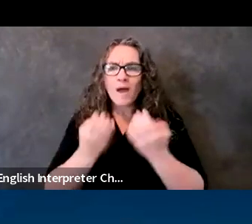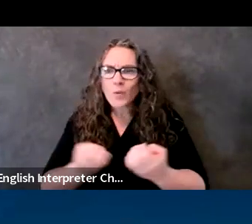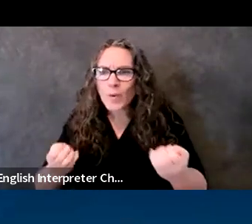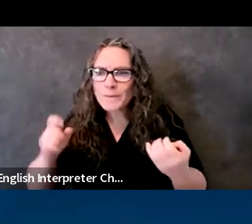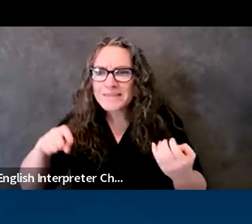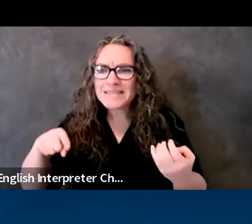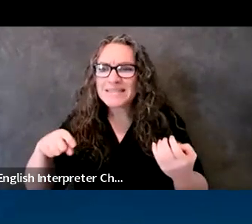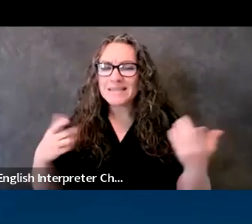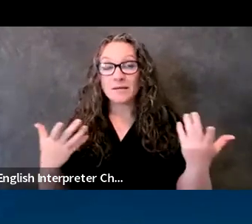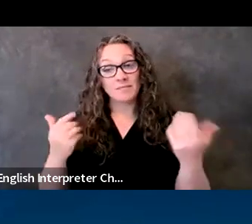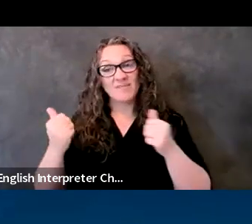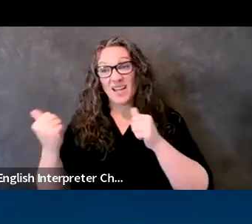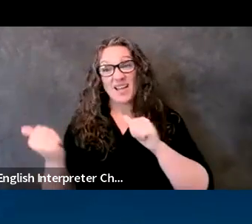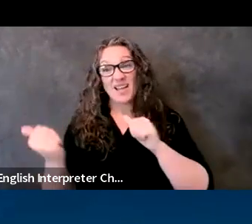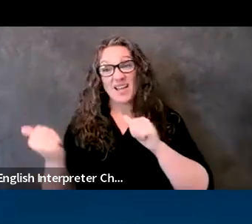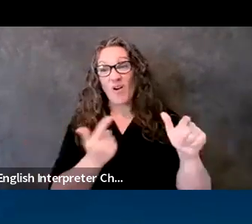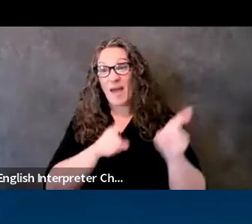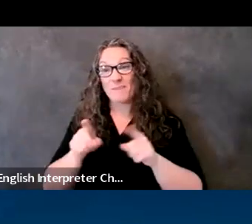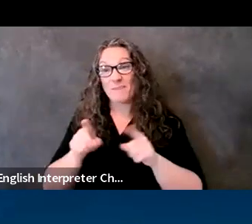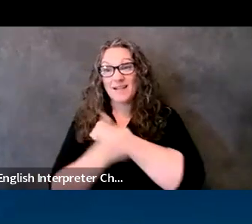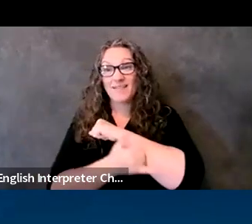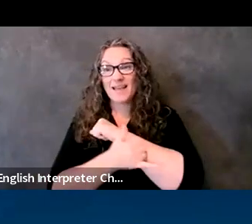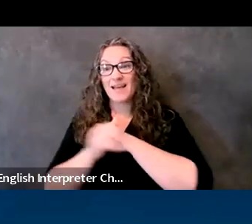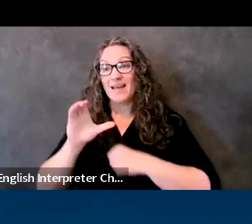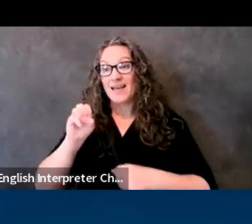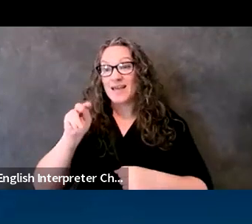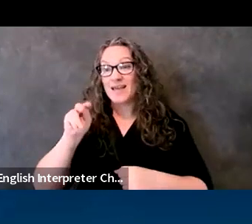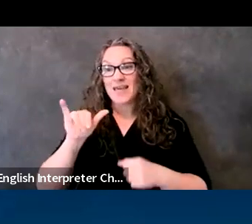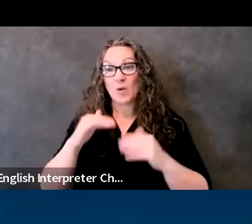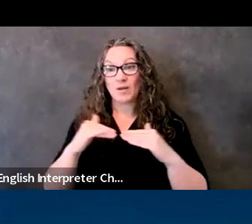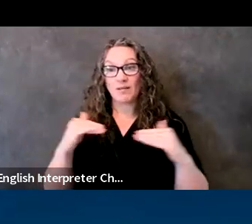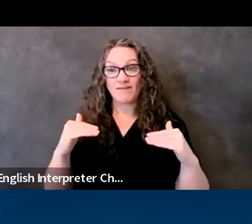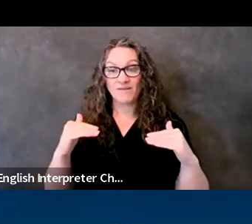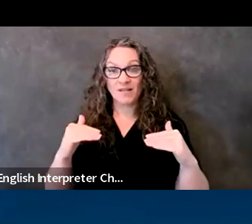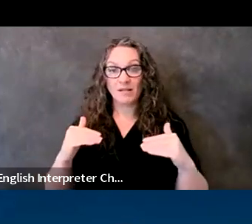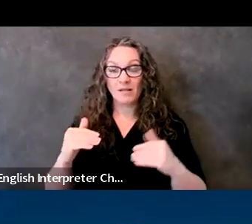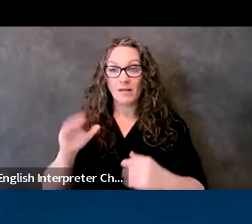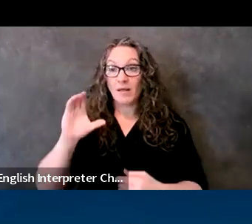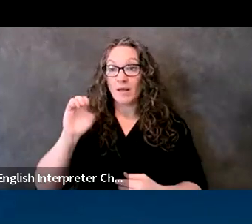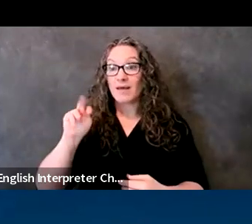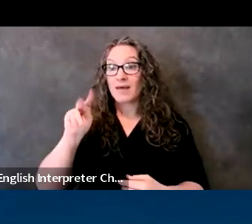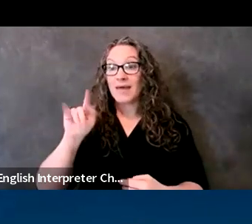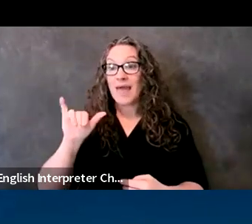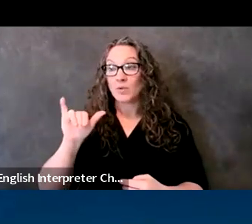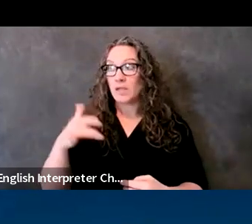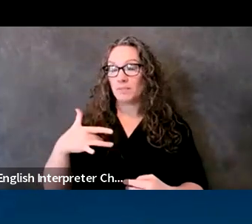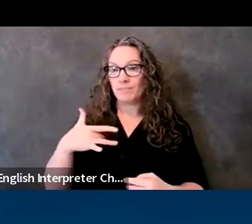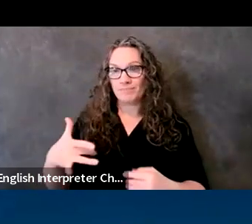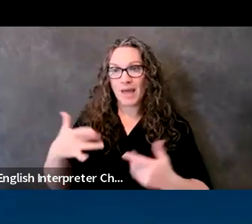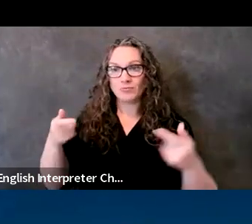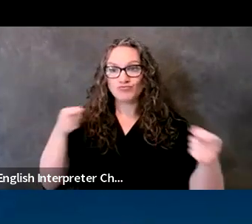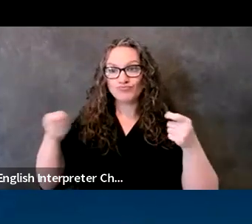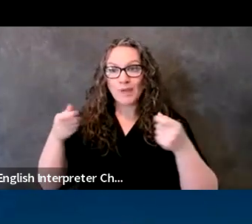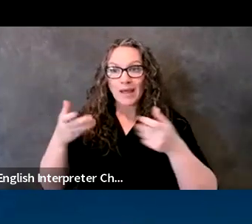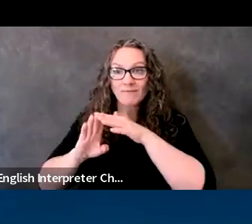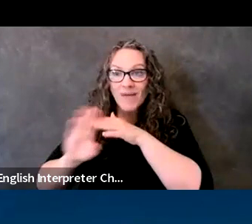all really happens at a county level. Counties more often than not are the ones that do the evacuations, that have the calls,